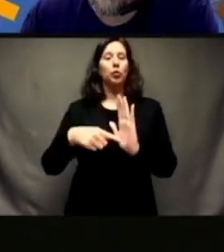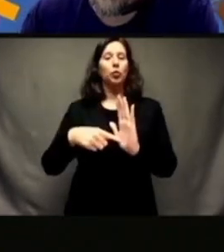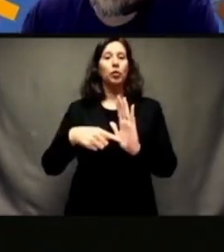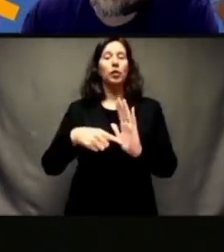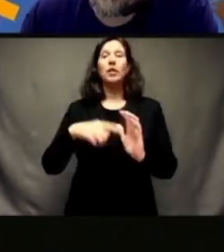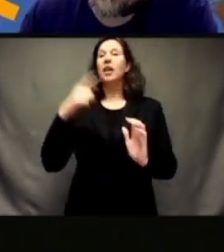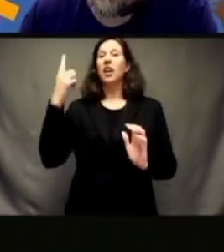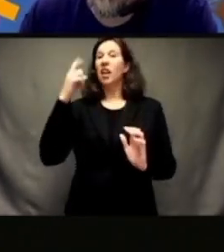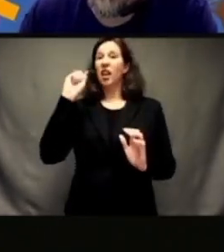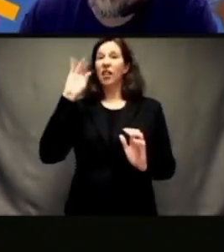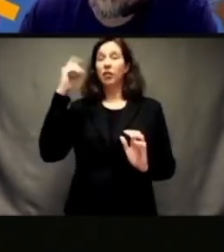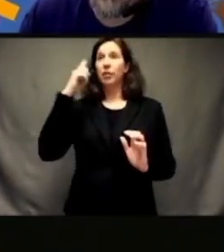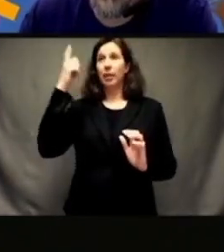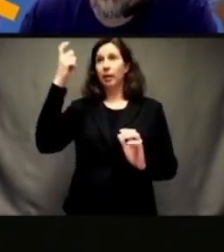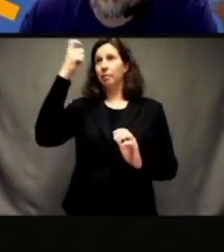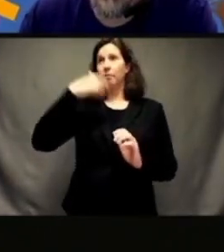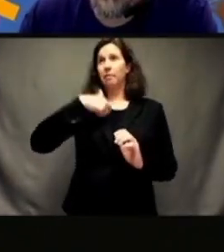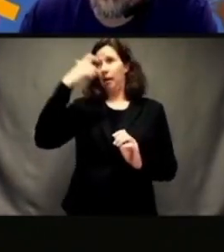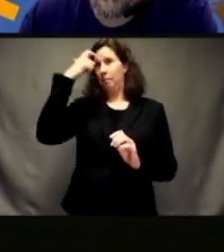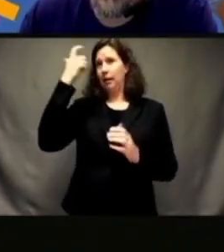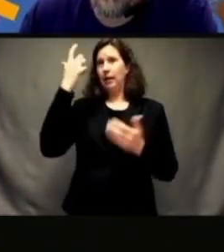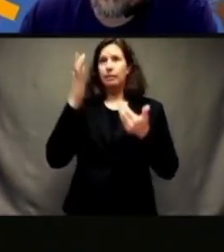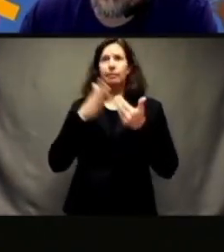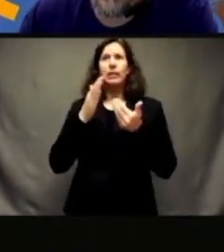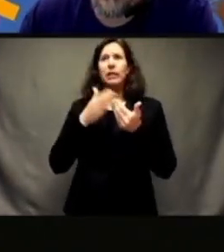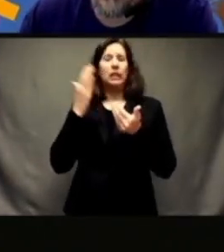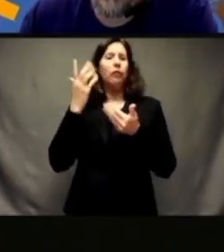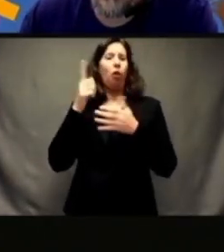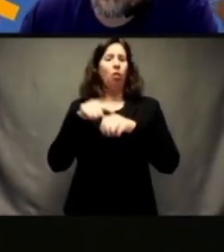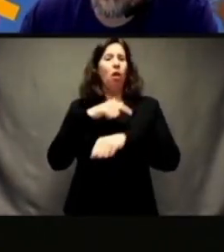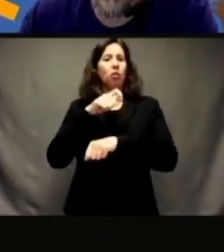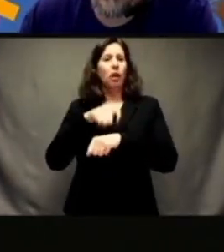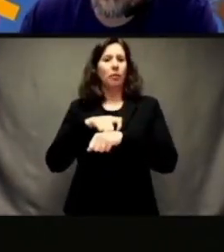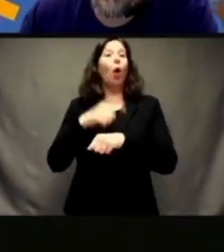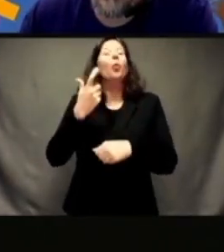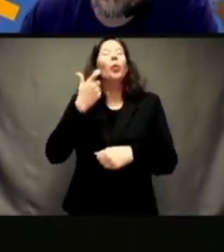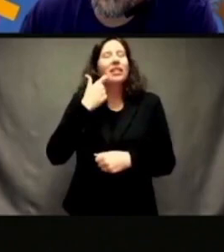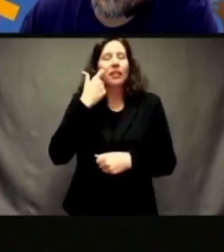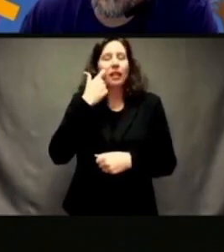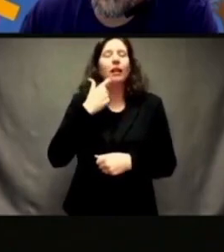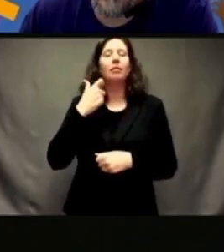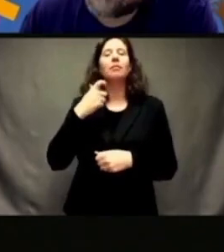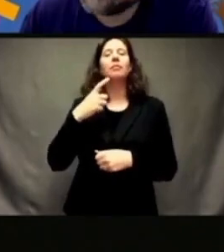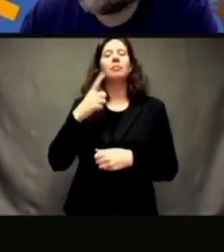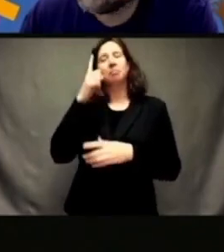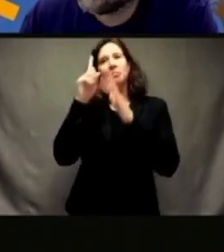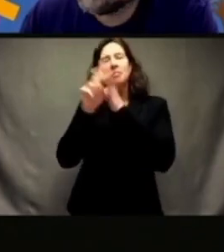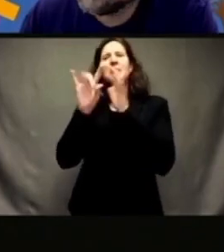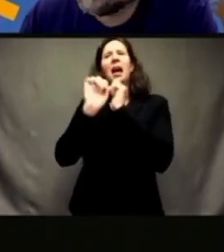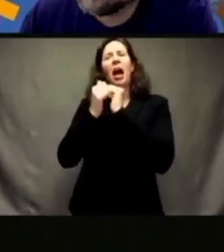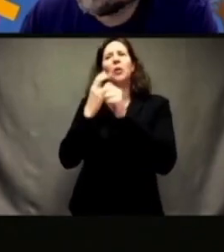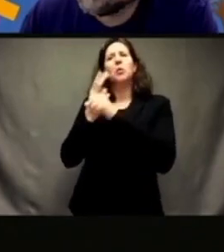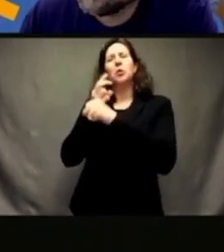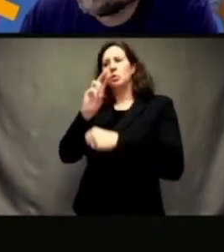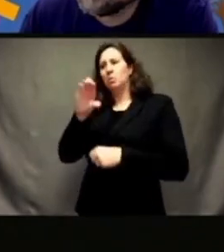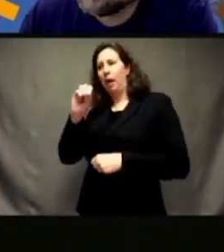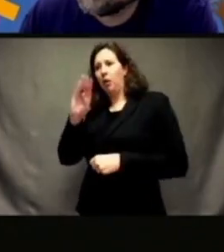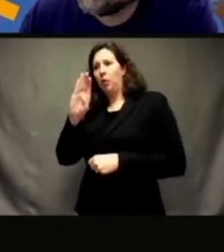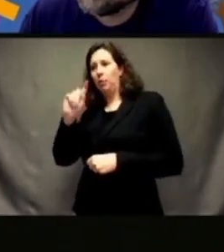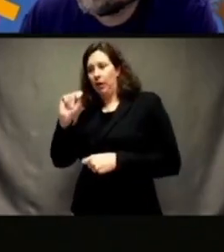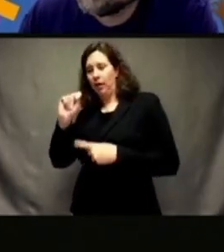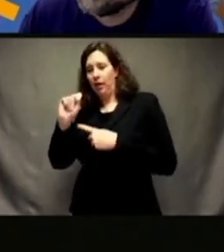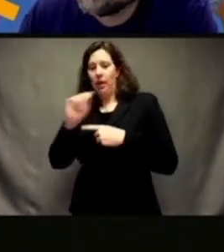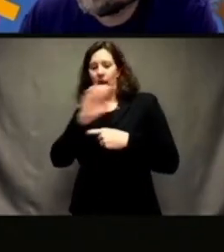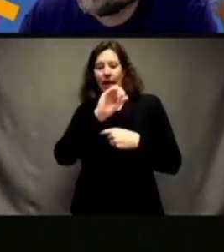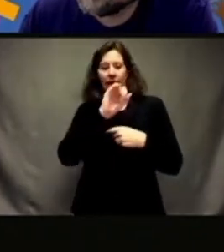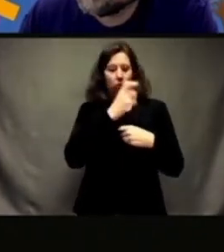something that has been in my mind recently, is thinking about how do we work with how can we use the microbit in Scratch in